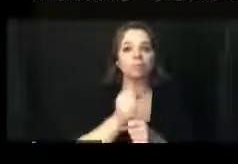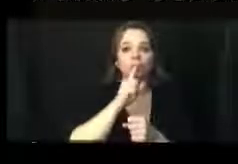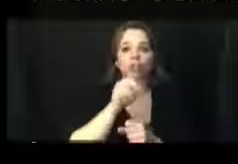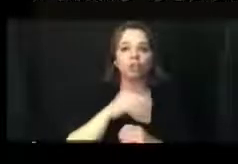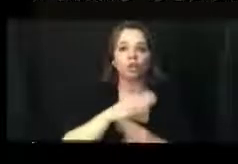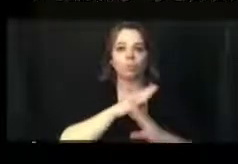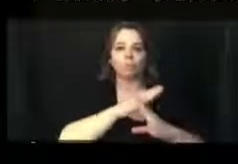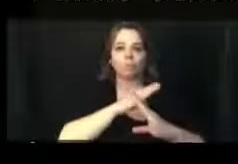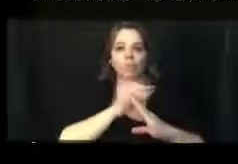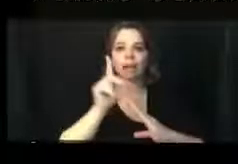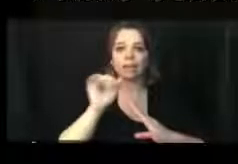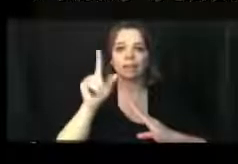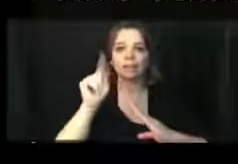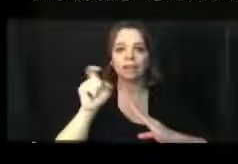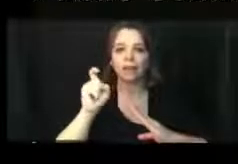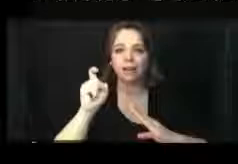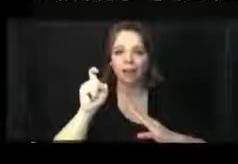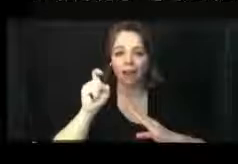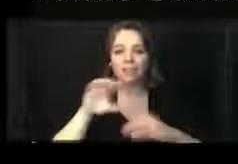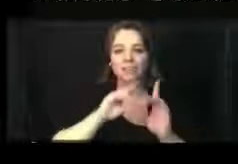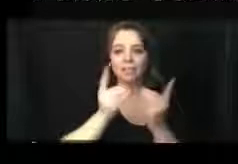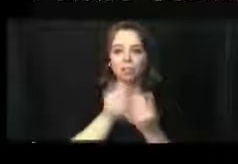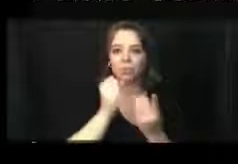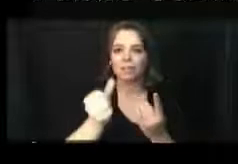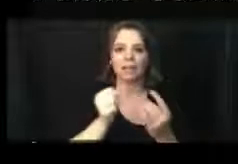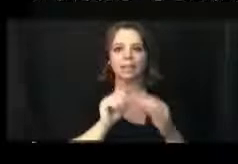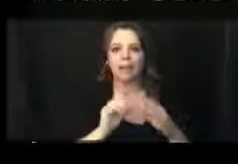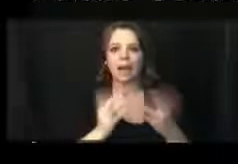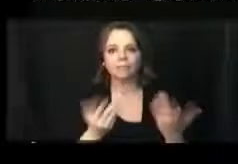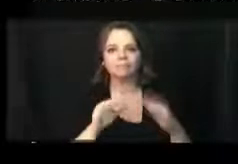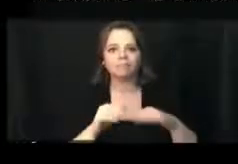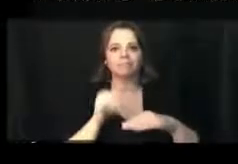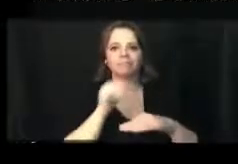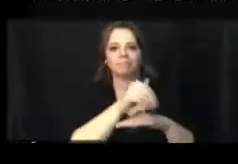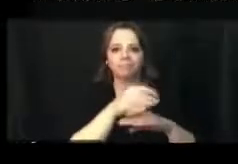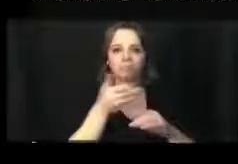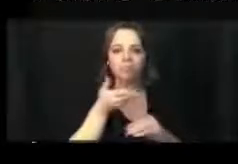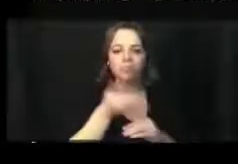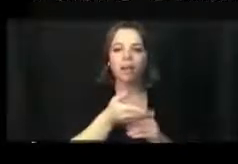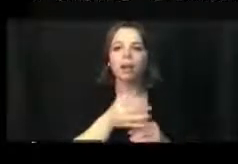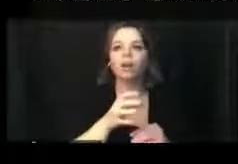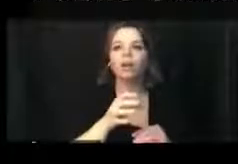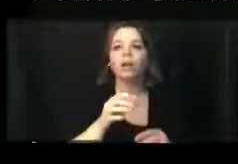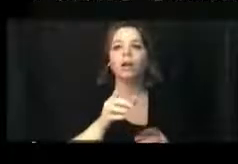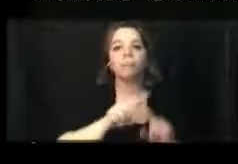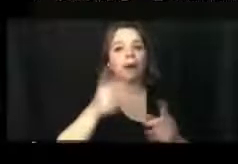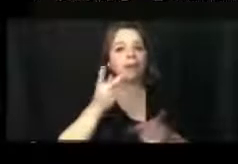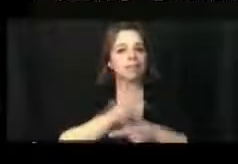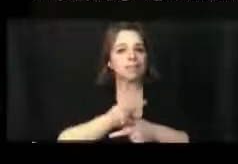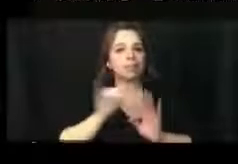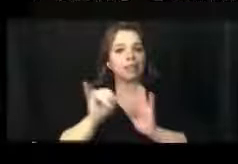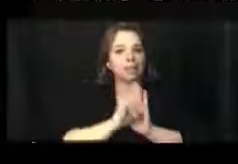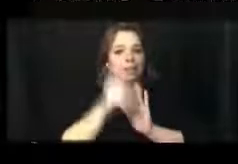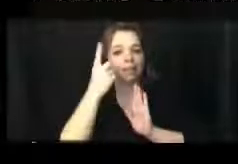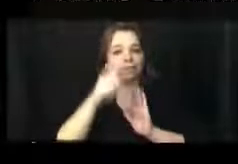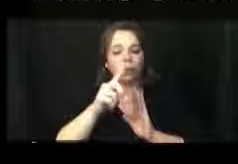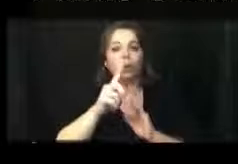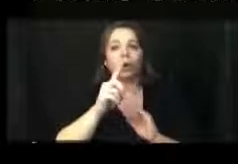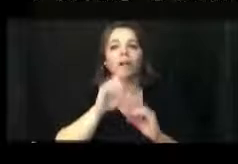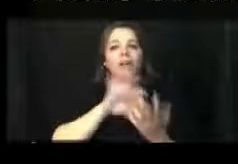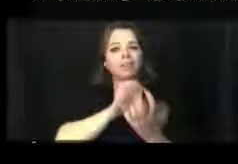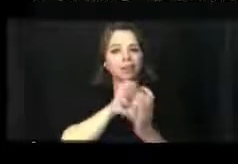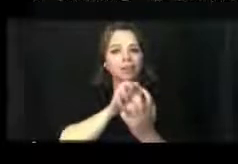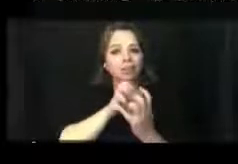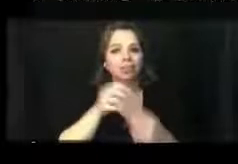districts and not infringe there, but still understanding the intersectional identities of the LGBTQ plus community and our racial and ethnic backgrounds. But we